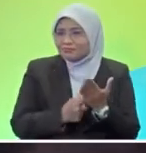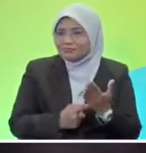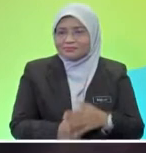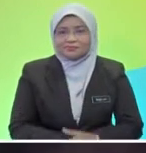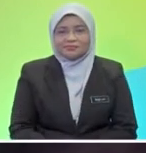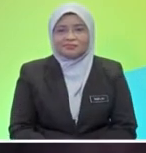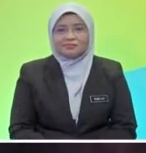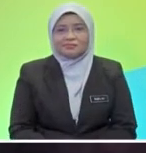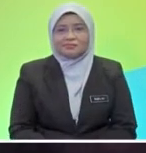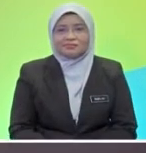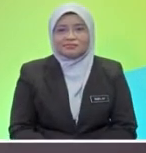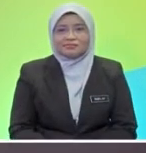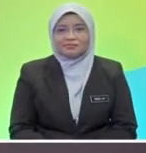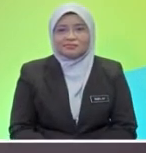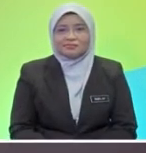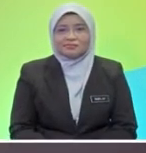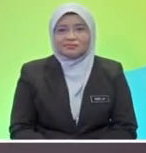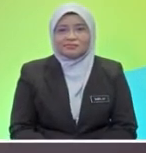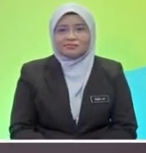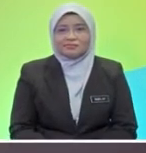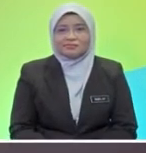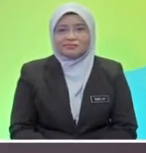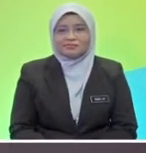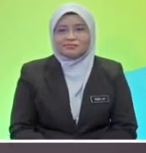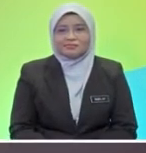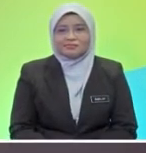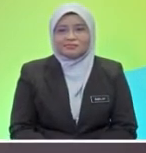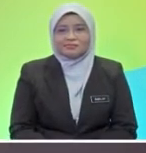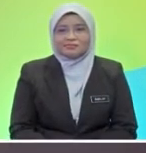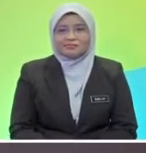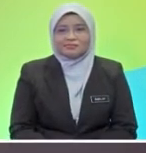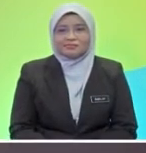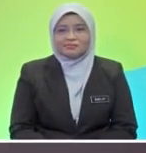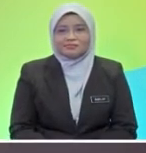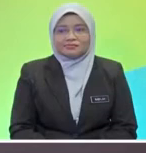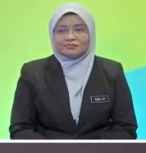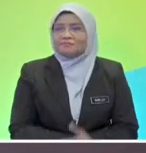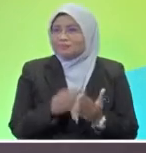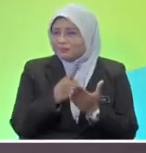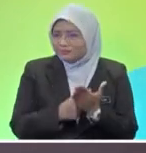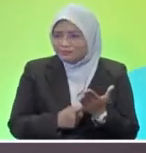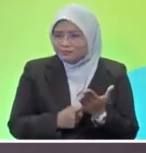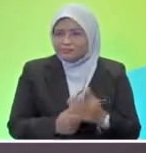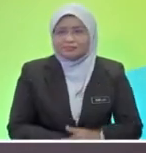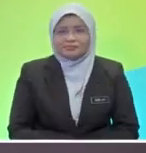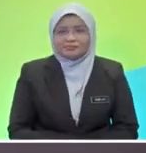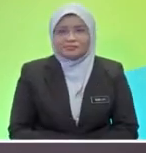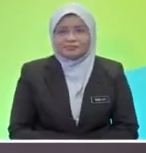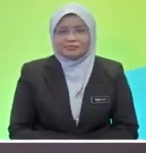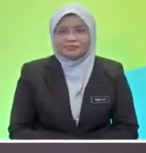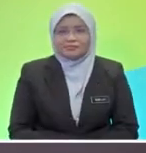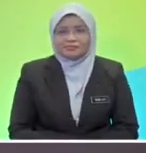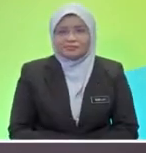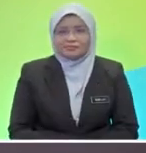Oh. What is this? That is like... is that galloping, teacher? Yes. Can you